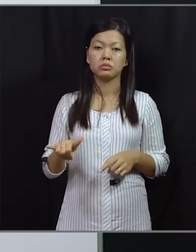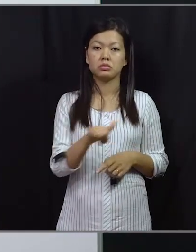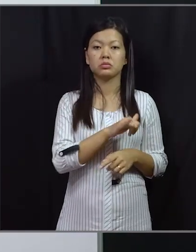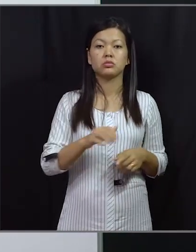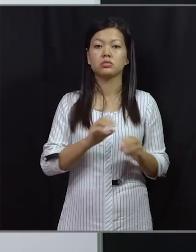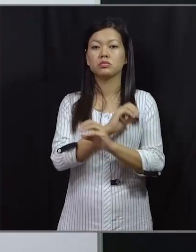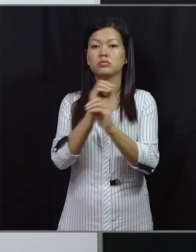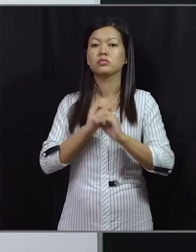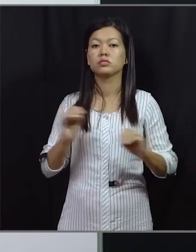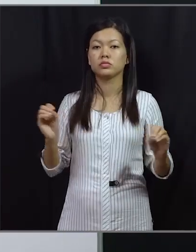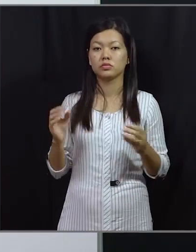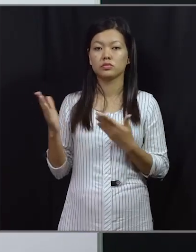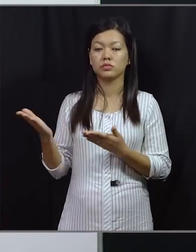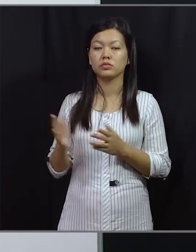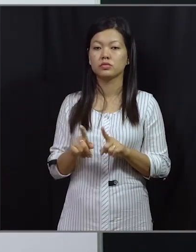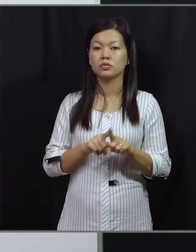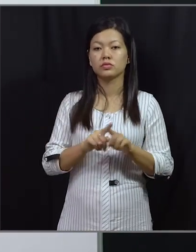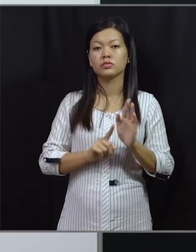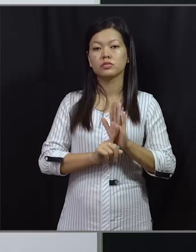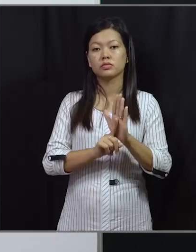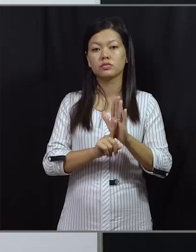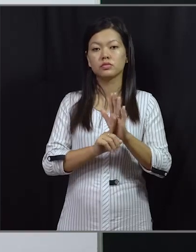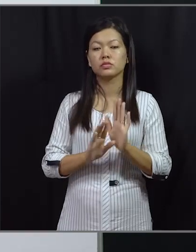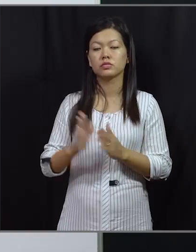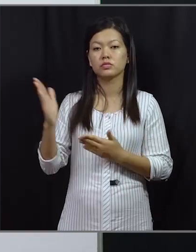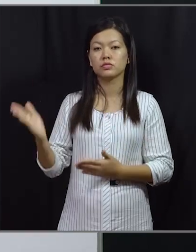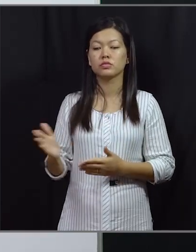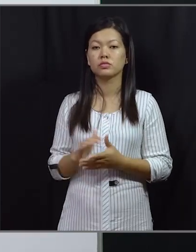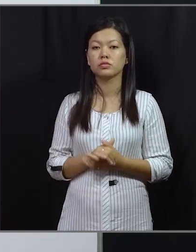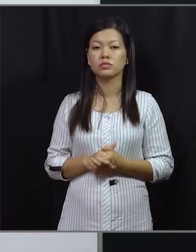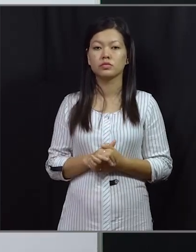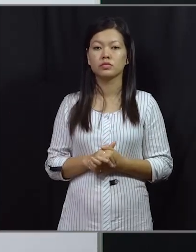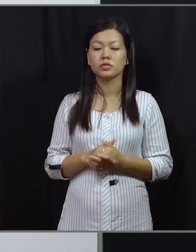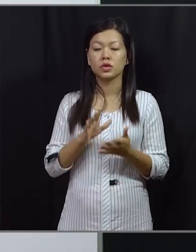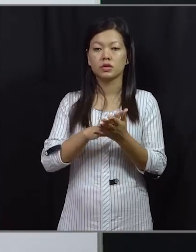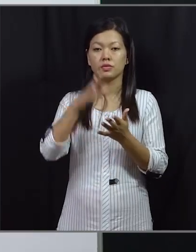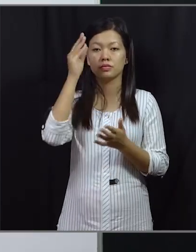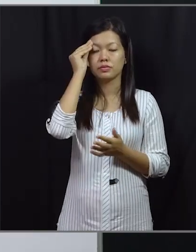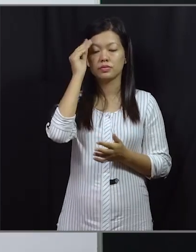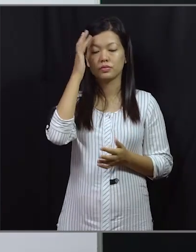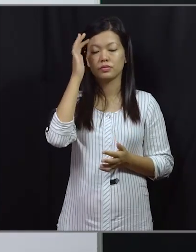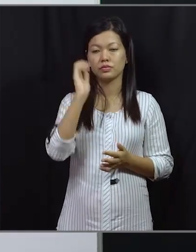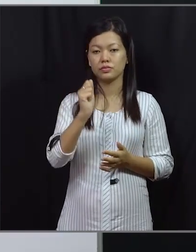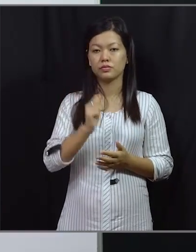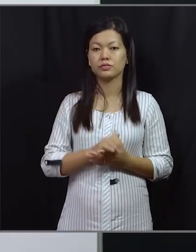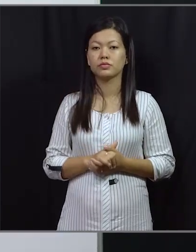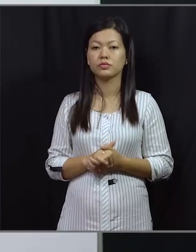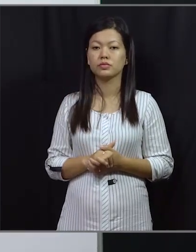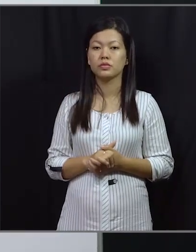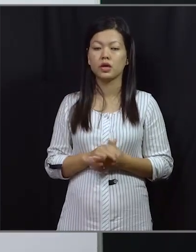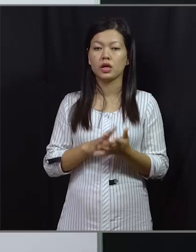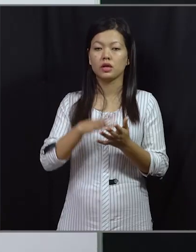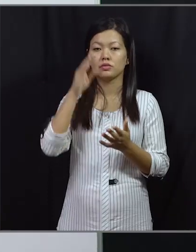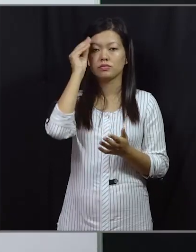elements in common. For example, ABC, how we have taken, you can go through, take note of it, and then learn